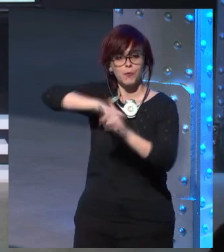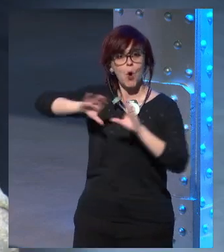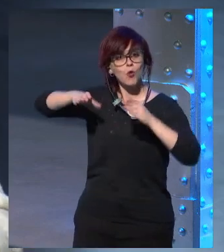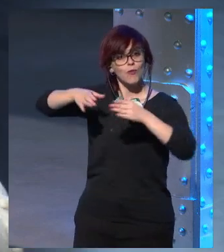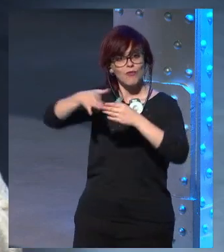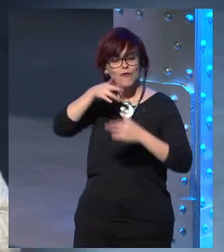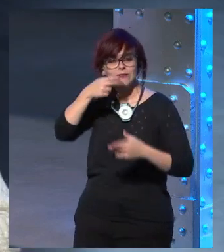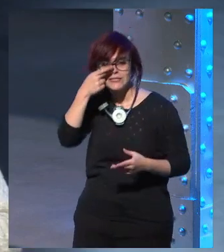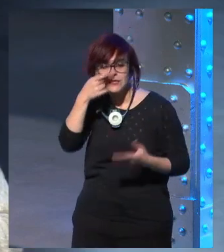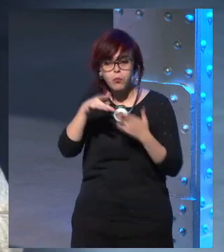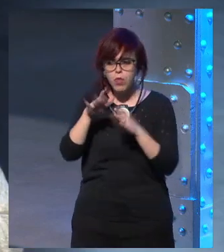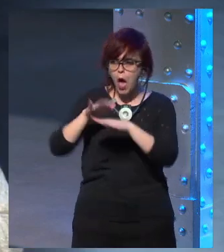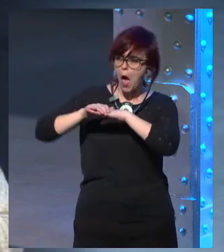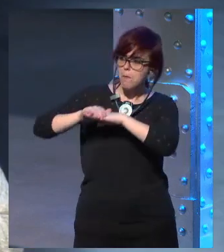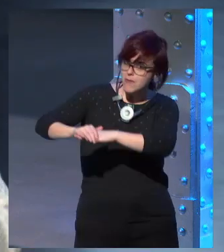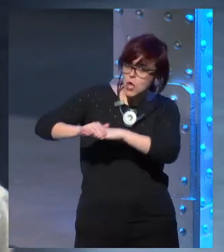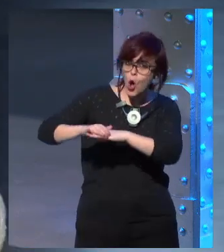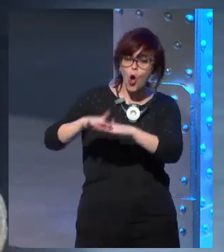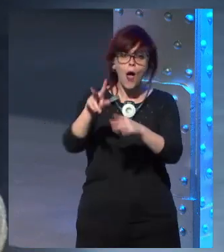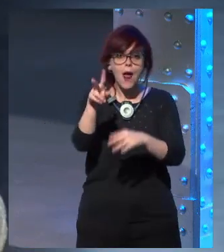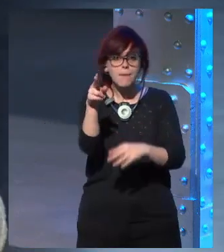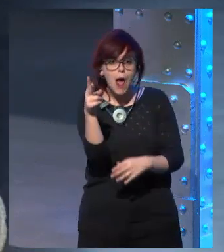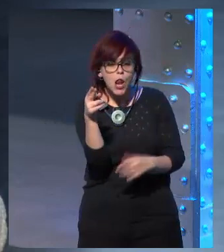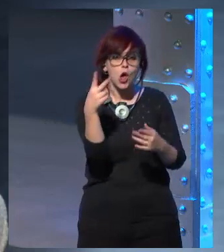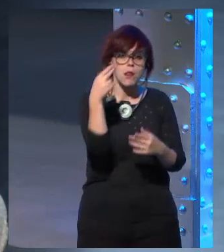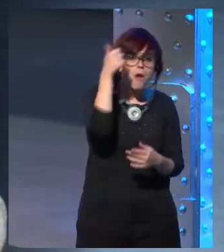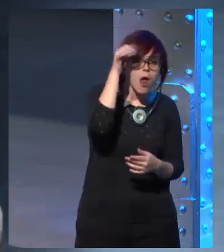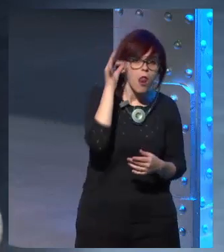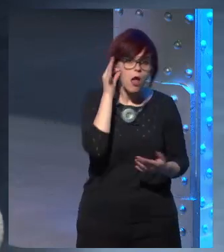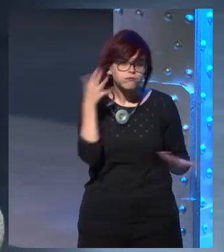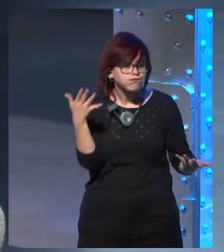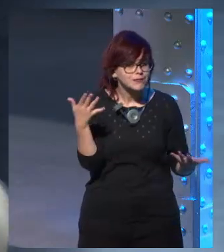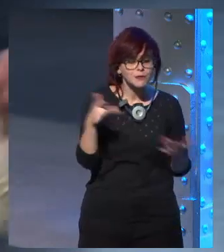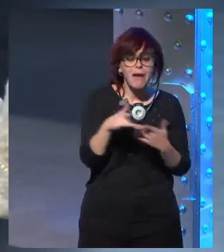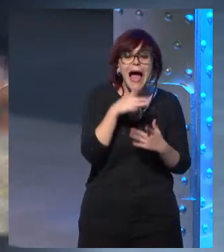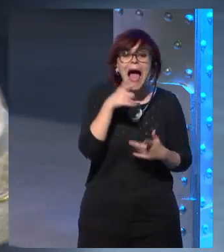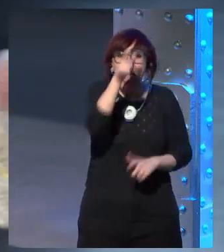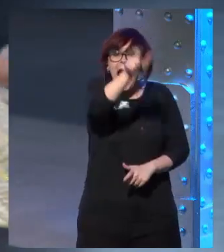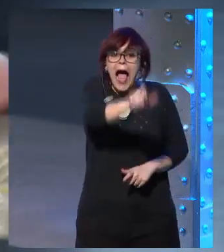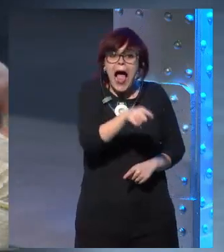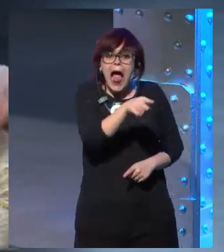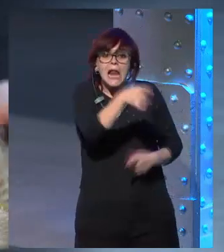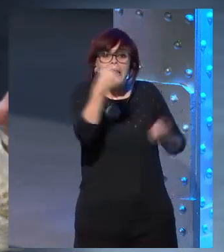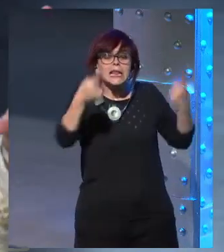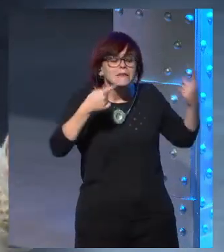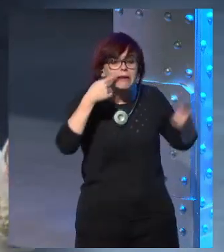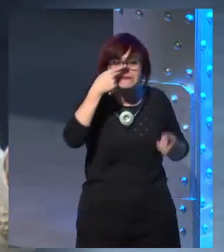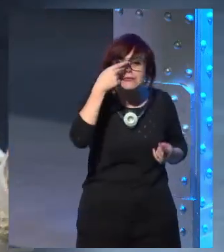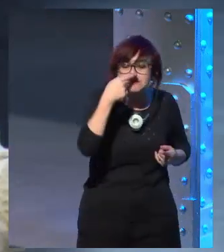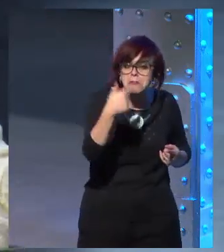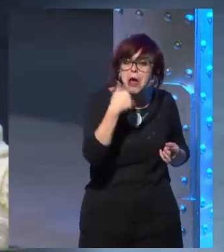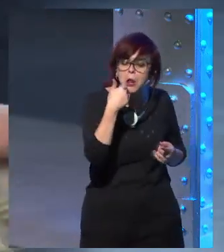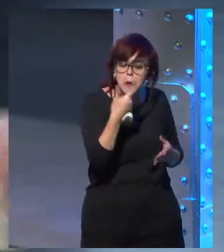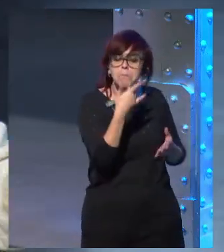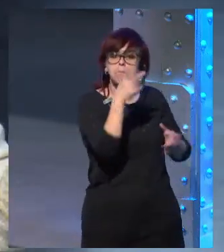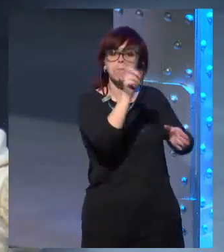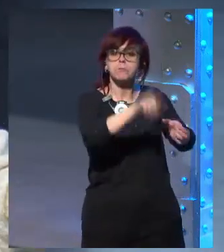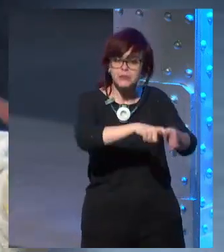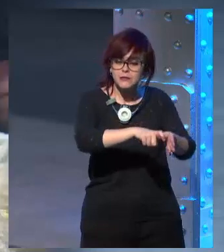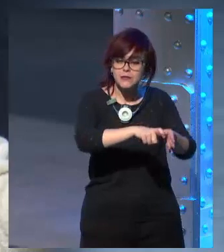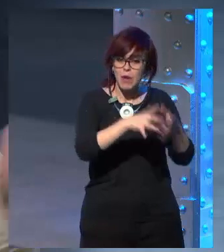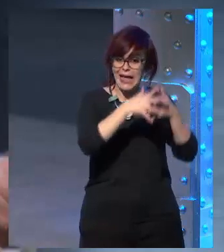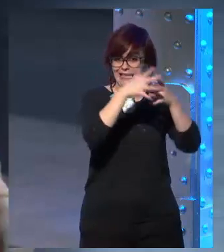something. I don't know, in the United States we have lots of kids playing soccer, but actually they're also doing fun, really fun stuff